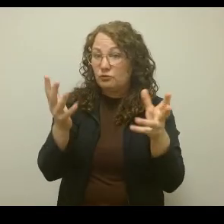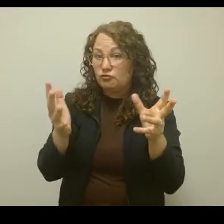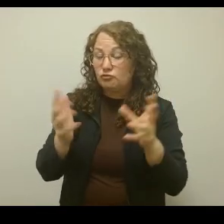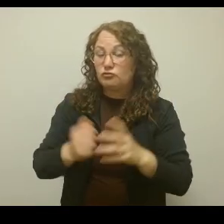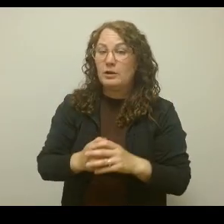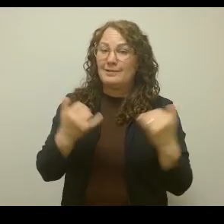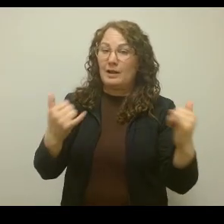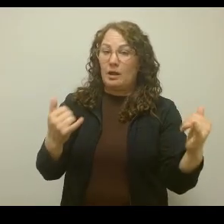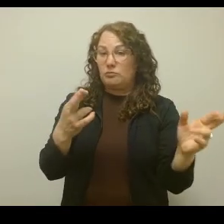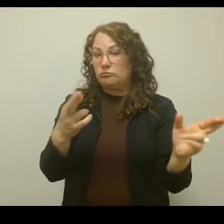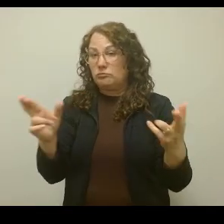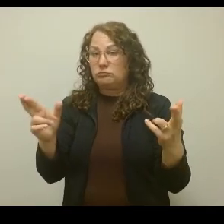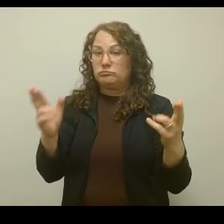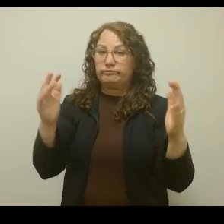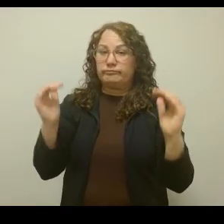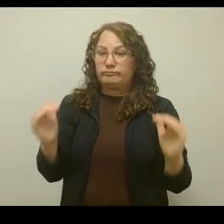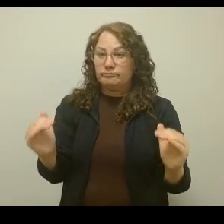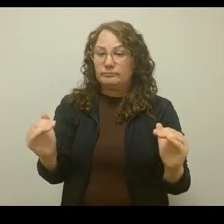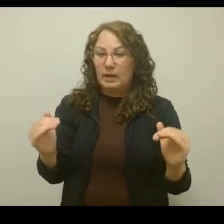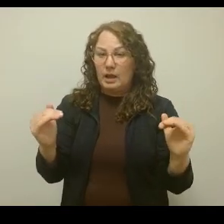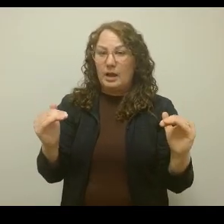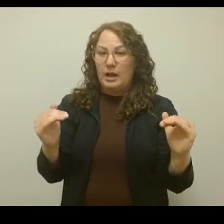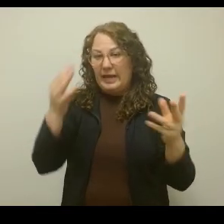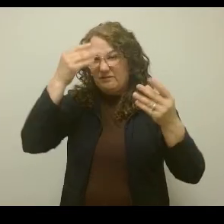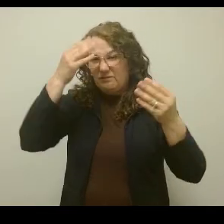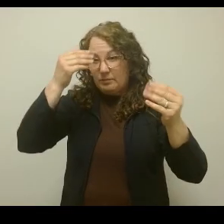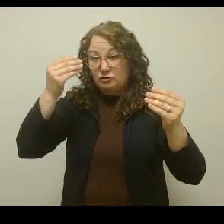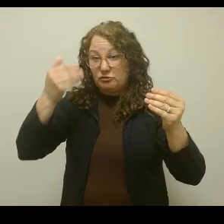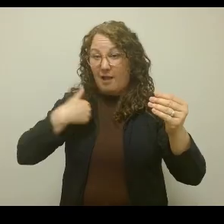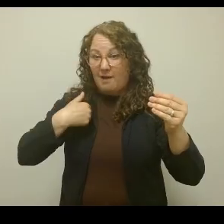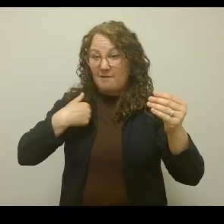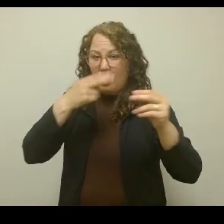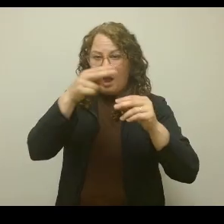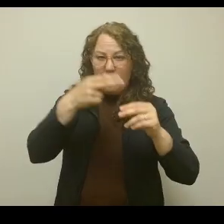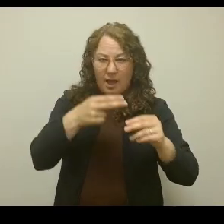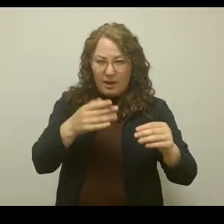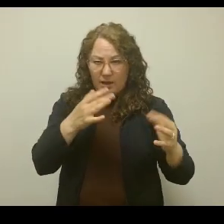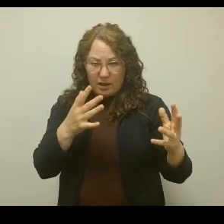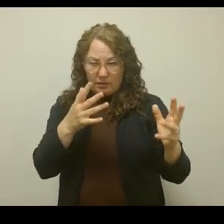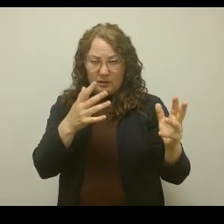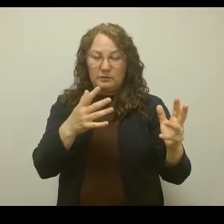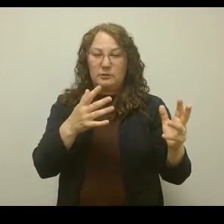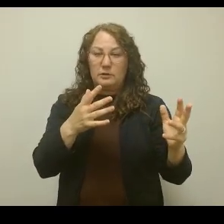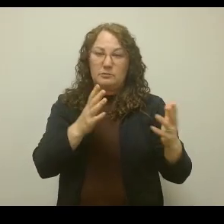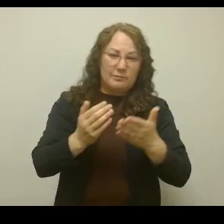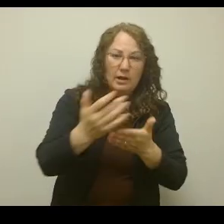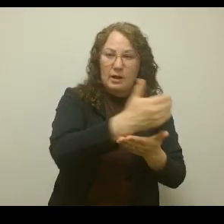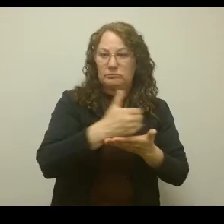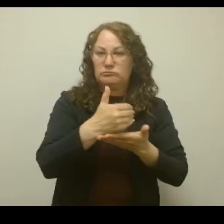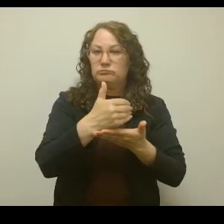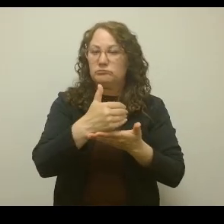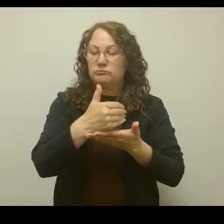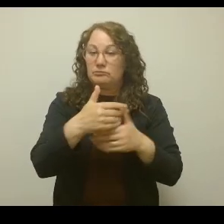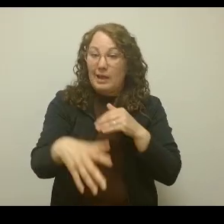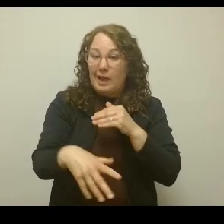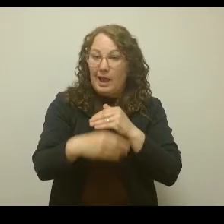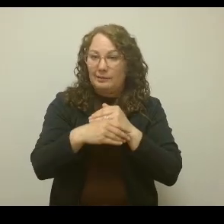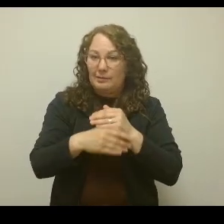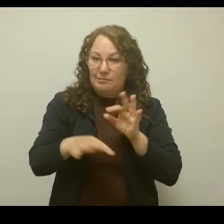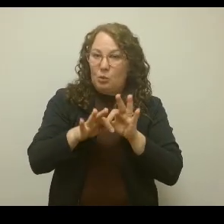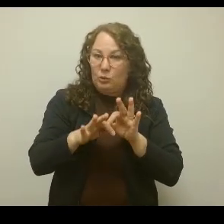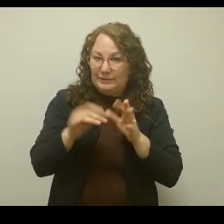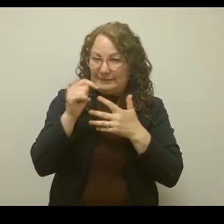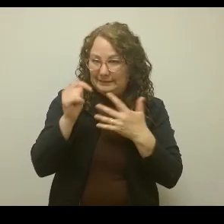now we need to collect the details that we highlighted in step 2, add the relevant details that